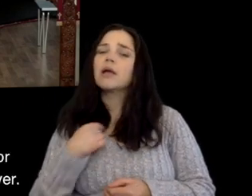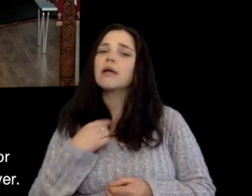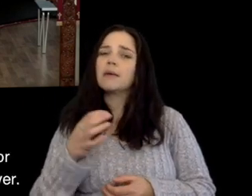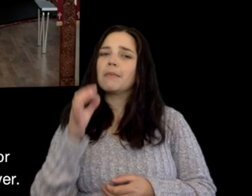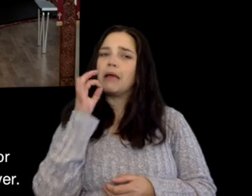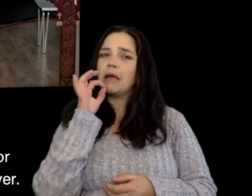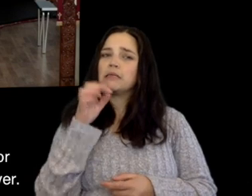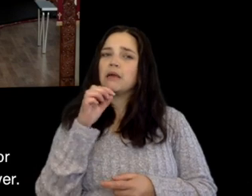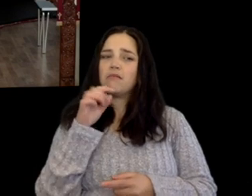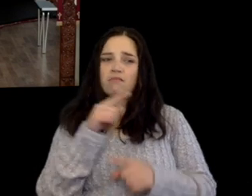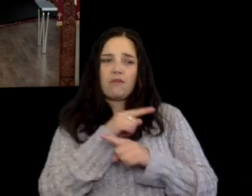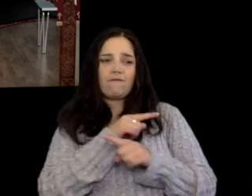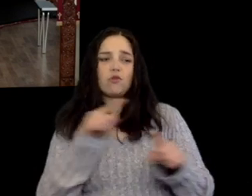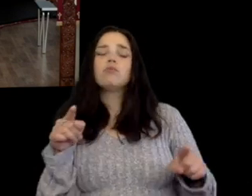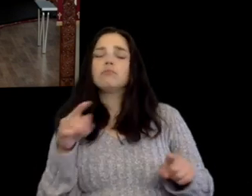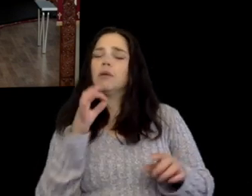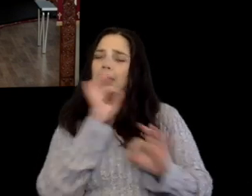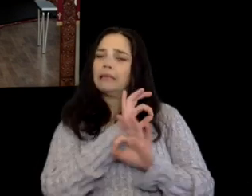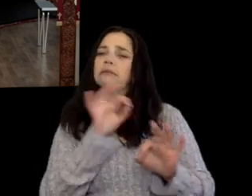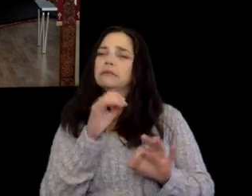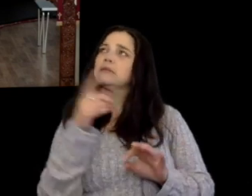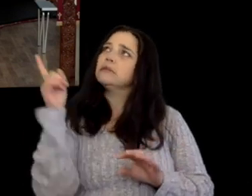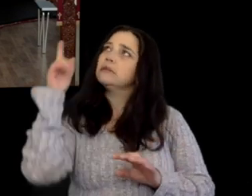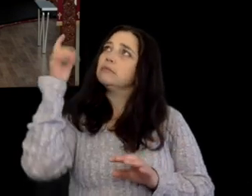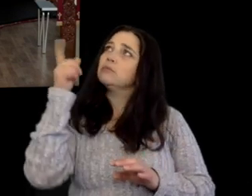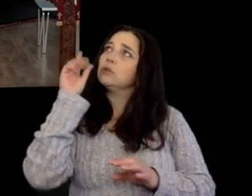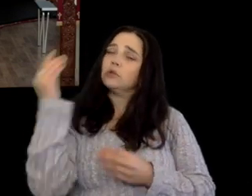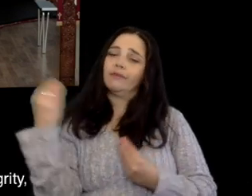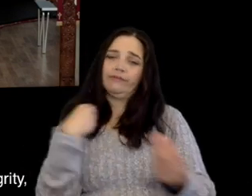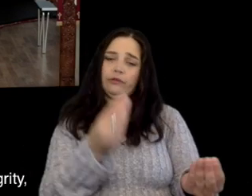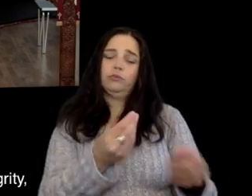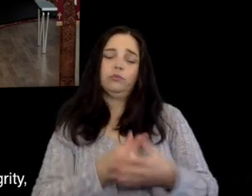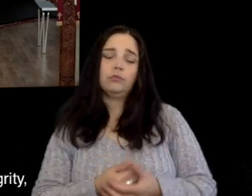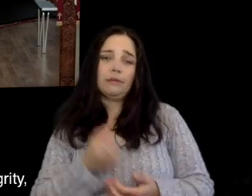I am asking that for you. That's my prayer.